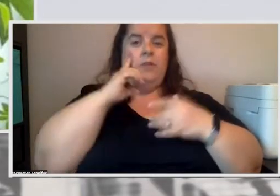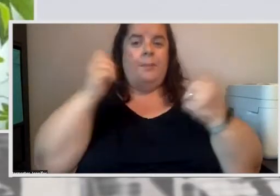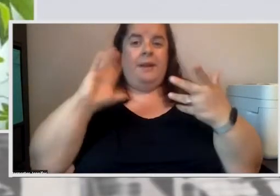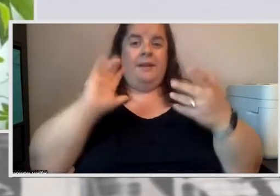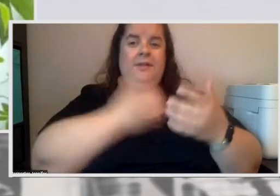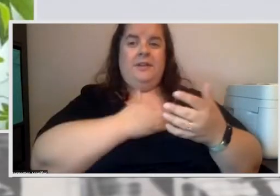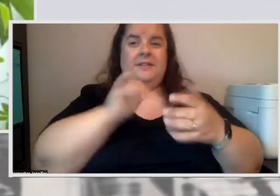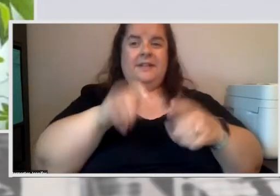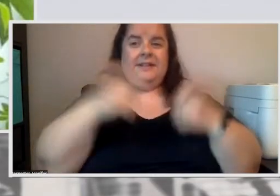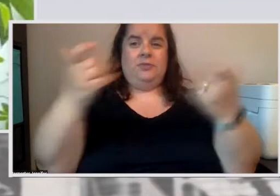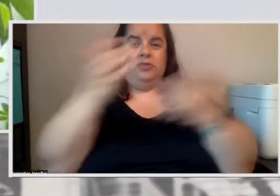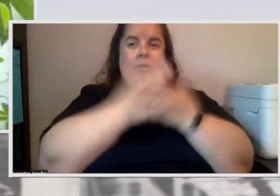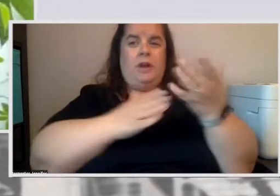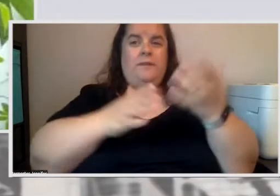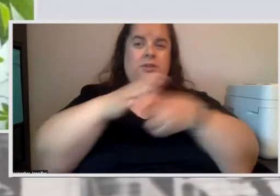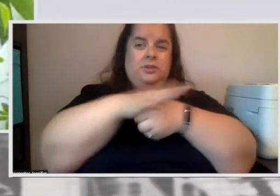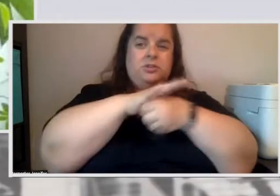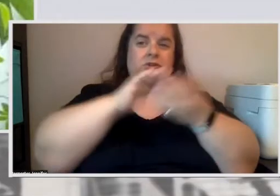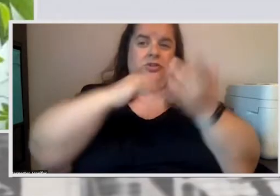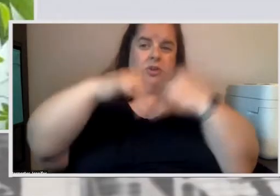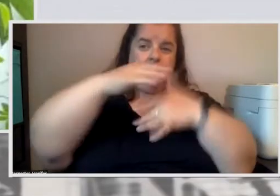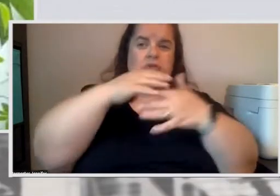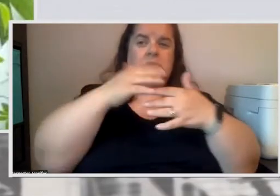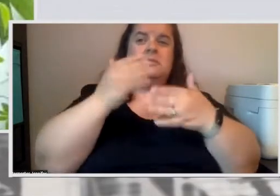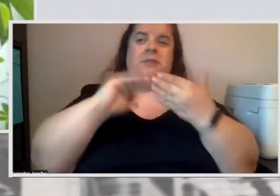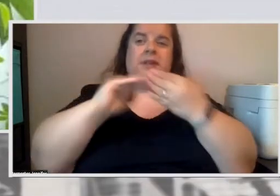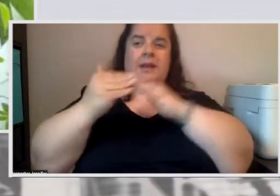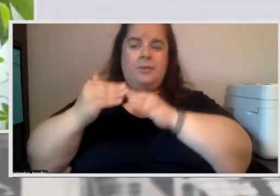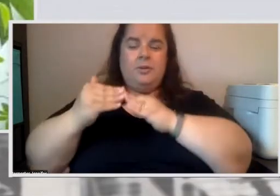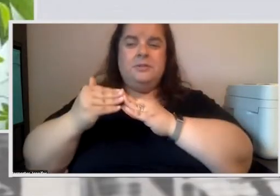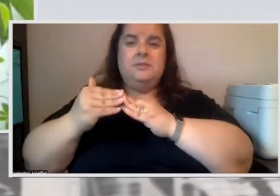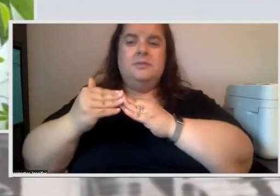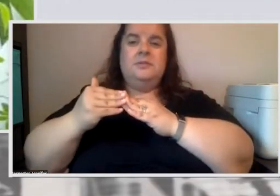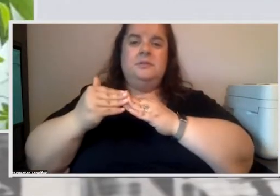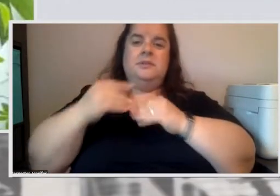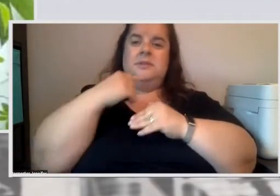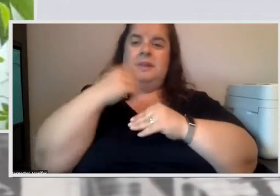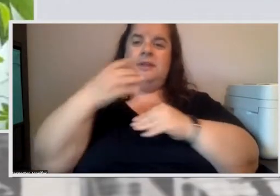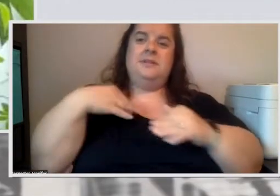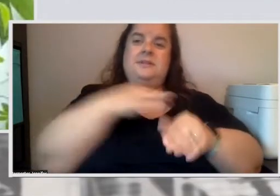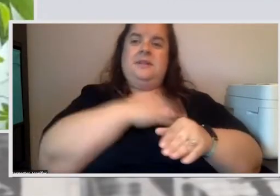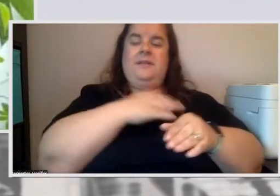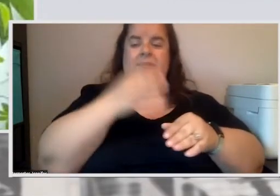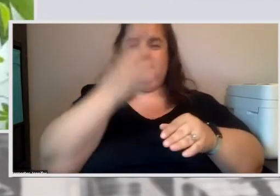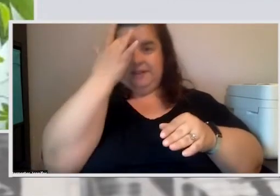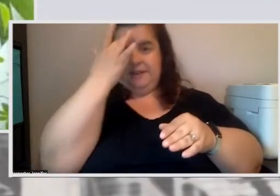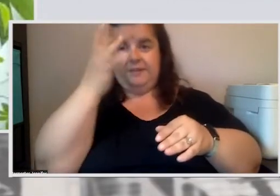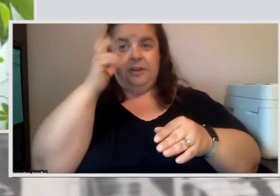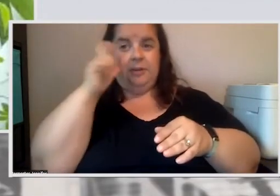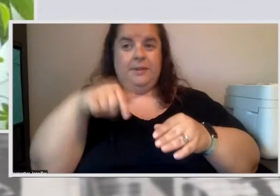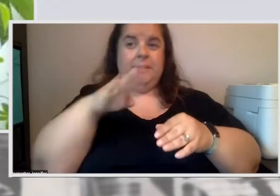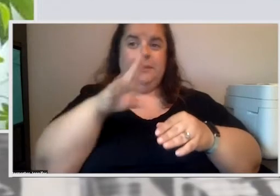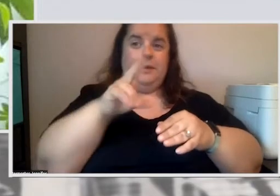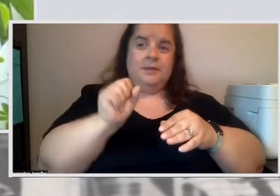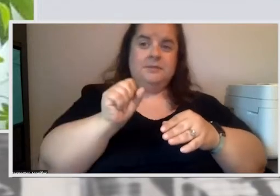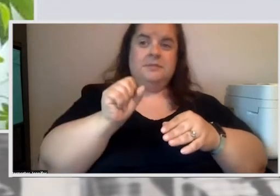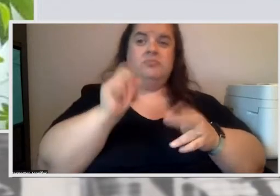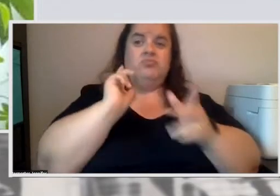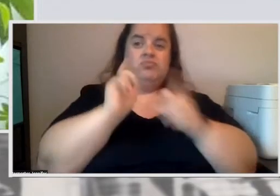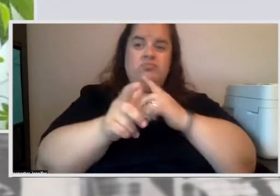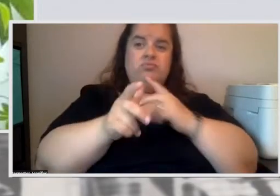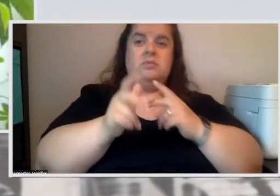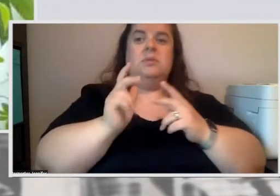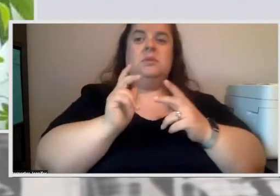social circle. That could be our neighbors. I was talking to the staff, sick of hearing it, but obviously this is people on the bus, this is people we walk by on the sidewalk all the